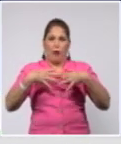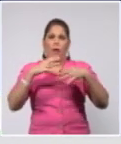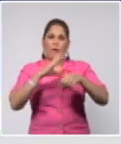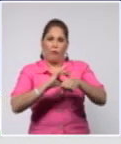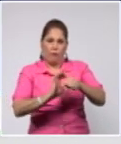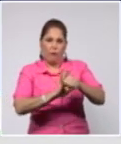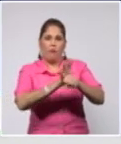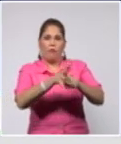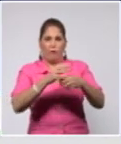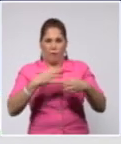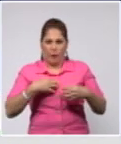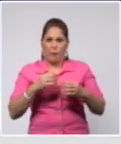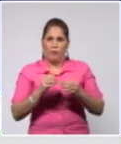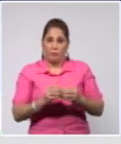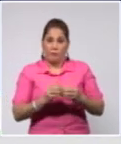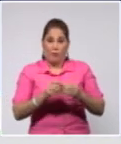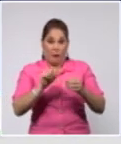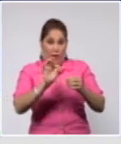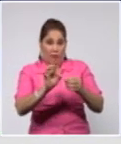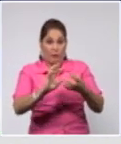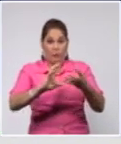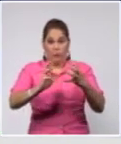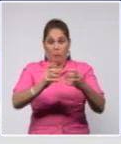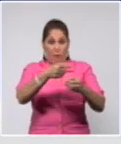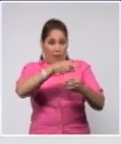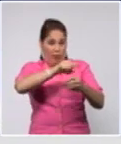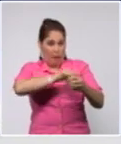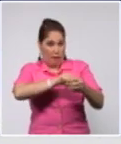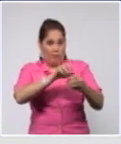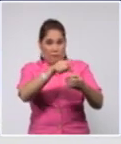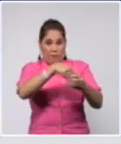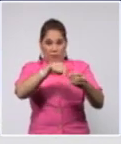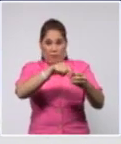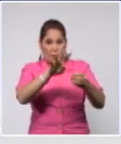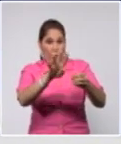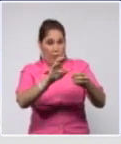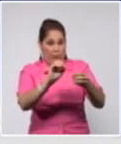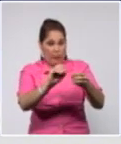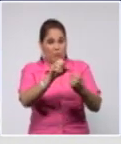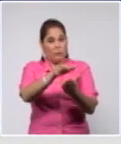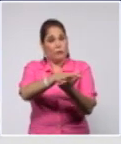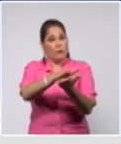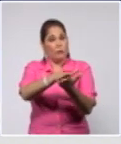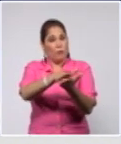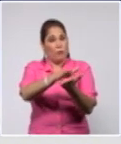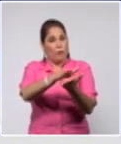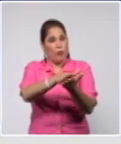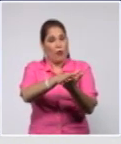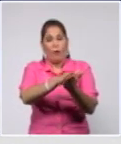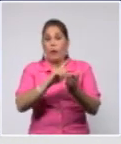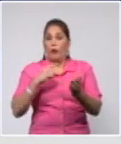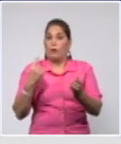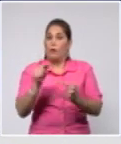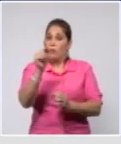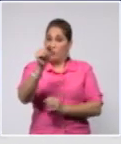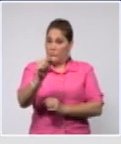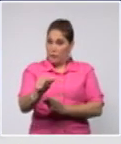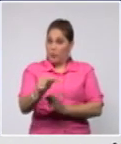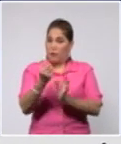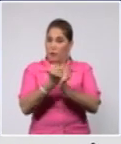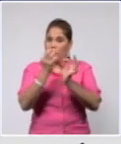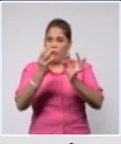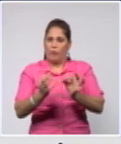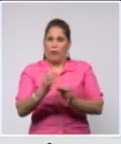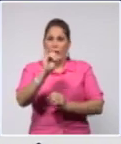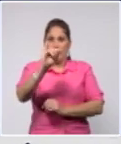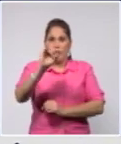Meanwhile, 14 people to have tested positive for the virus yesterday are between 20 and